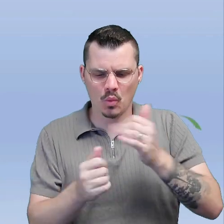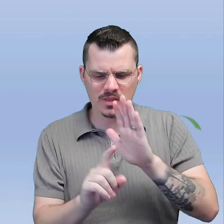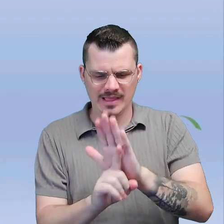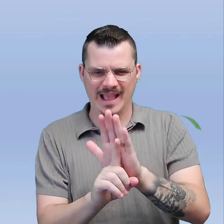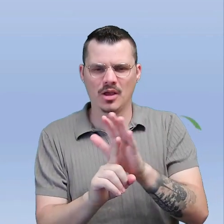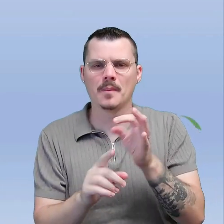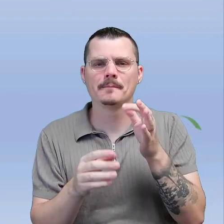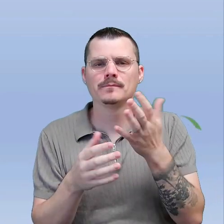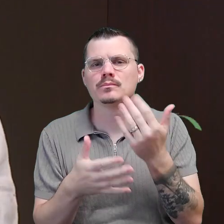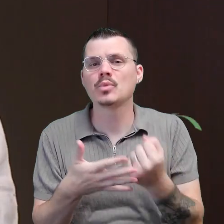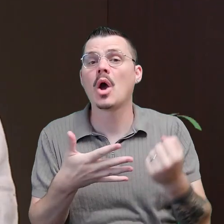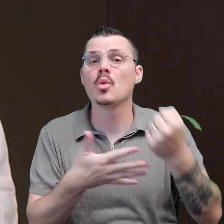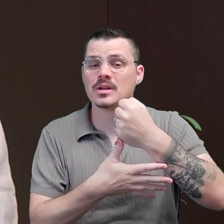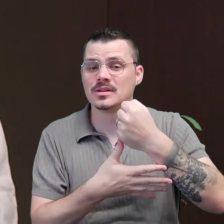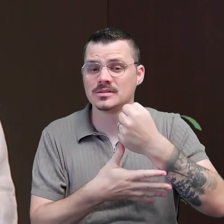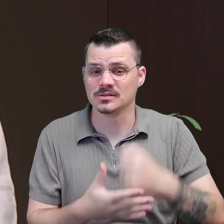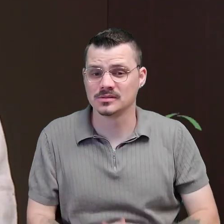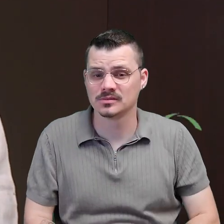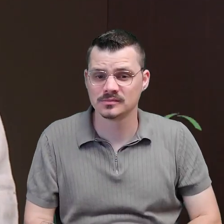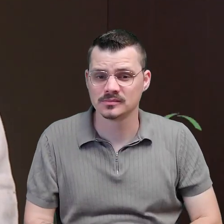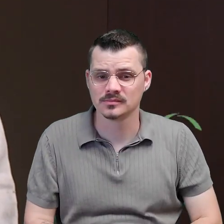individual's priorities.